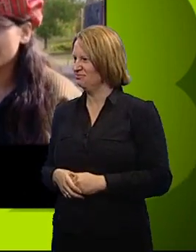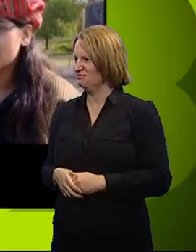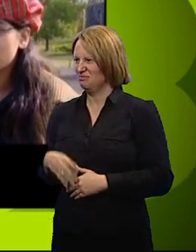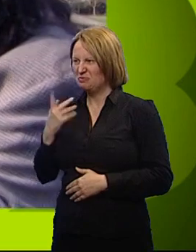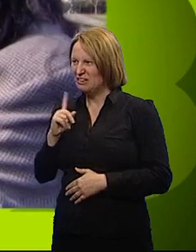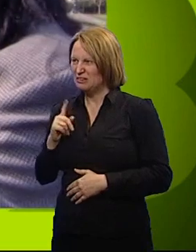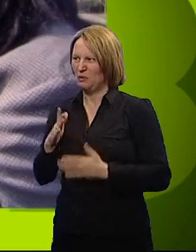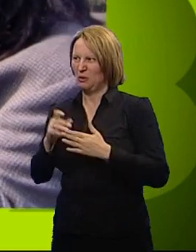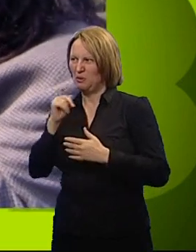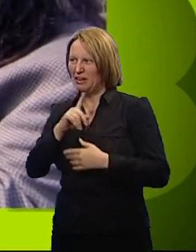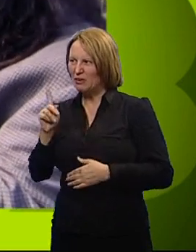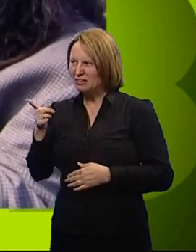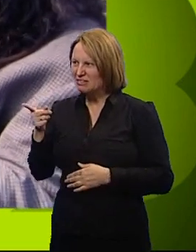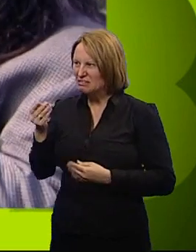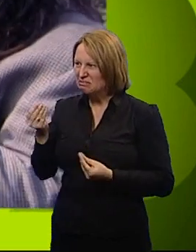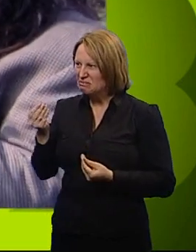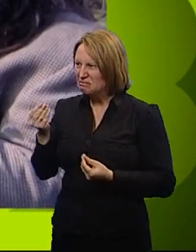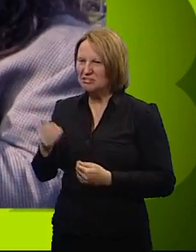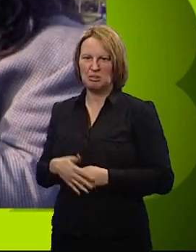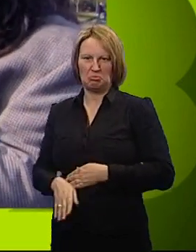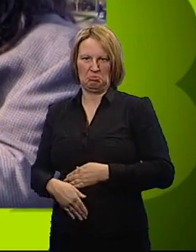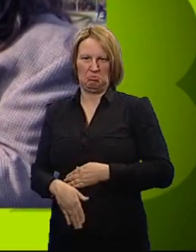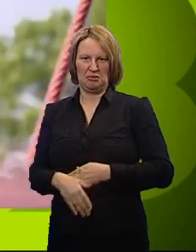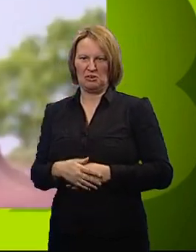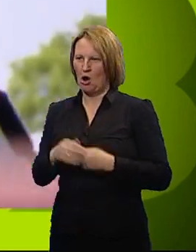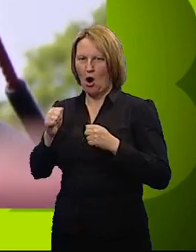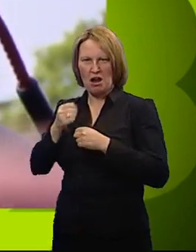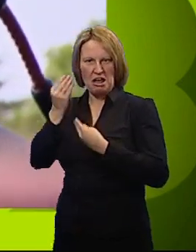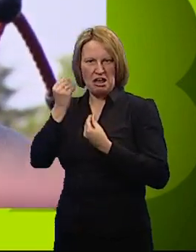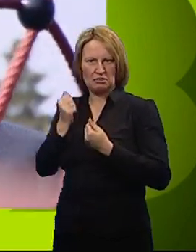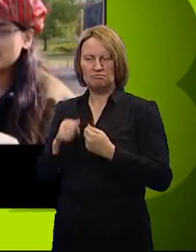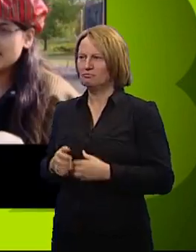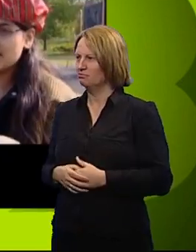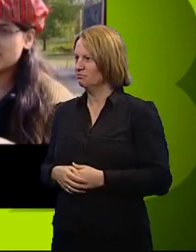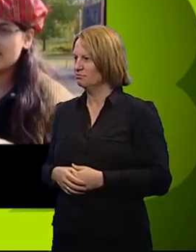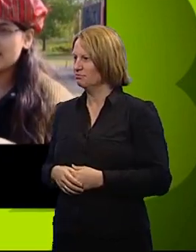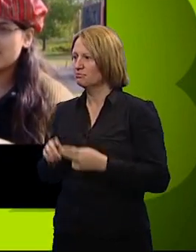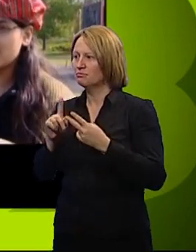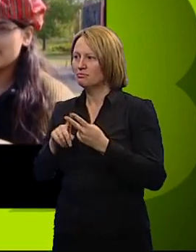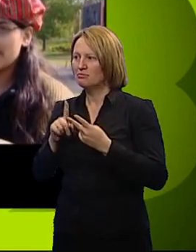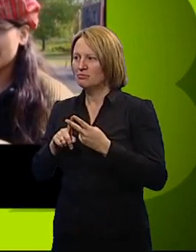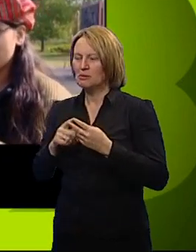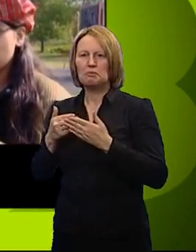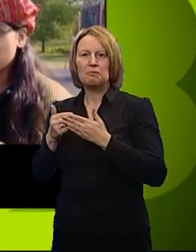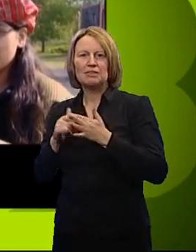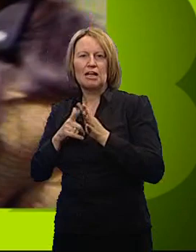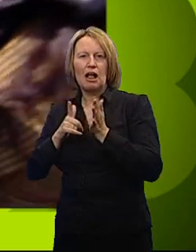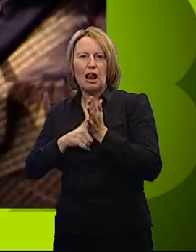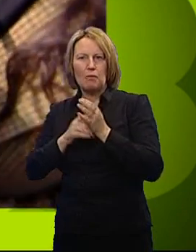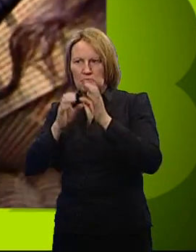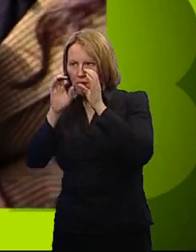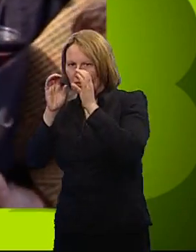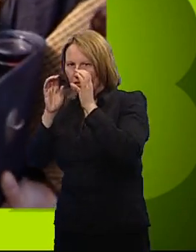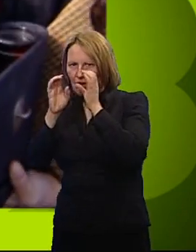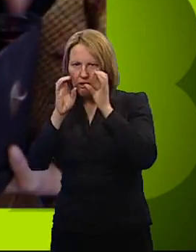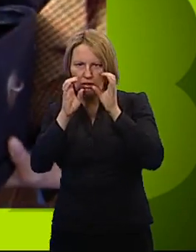no idea what it was. It feels weird. Like horse hair. Seal. Second clue was a toy of a little baby seal with